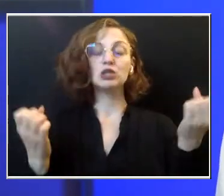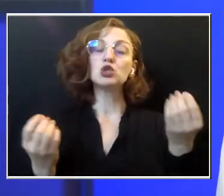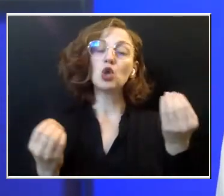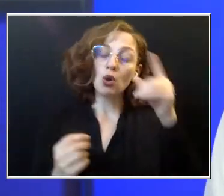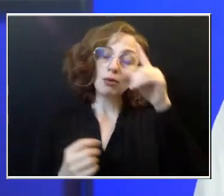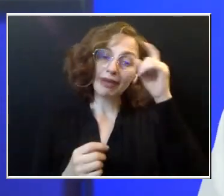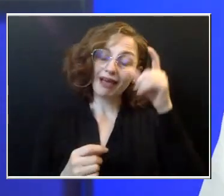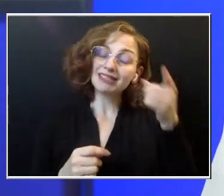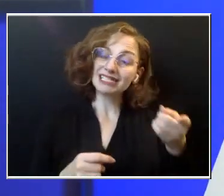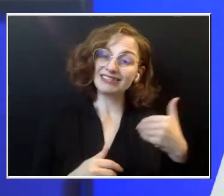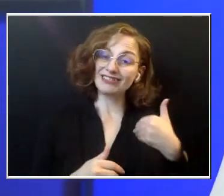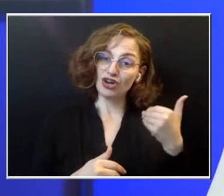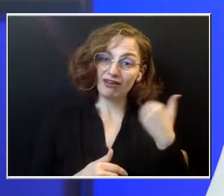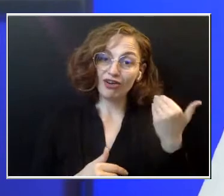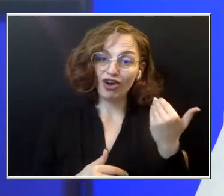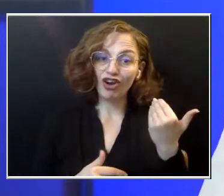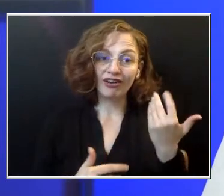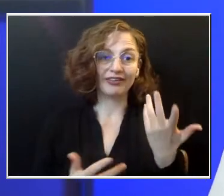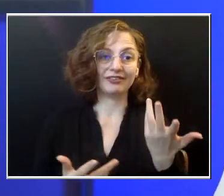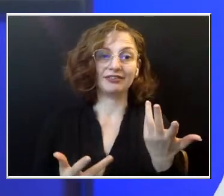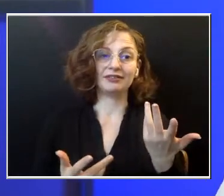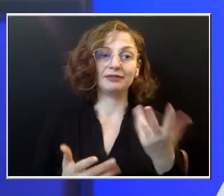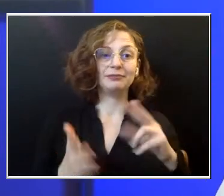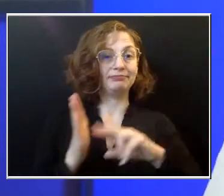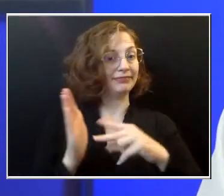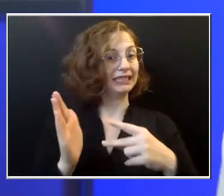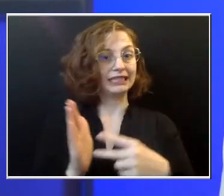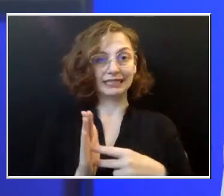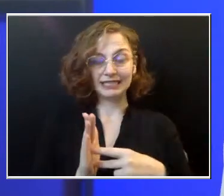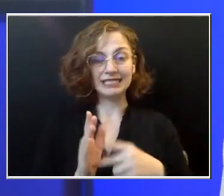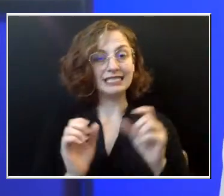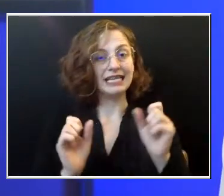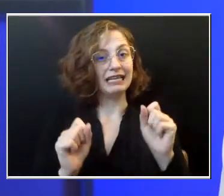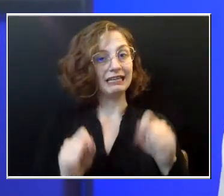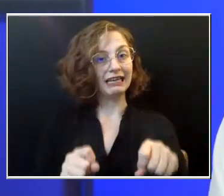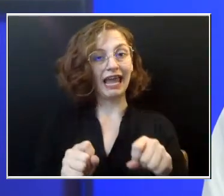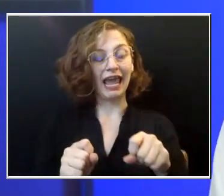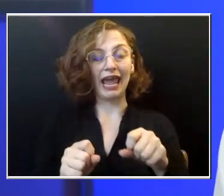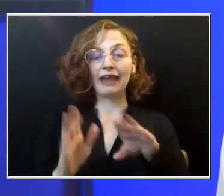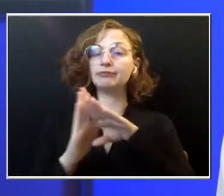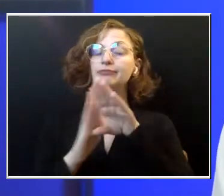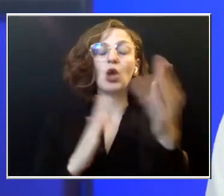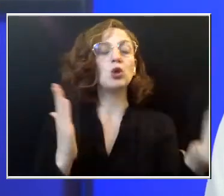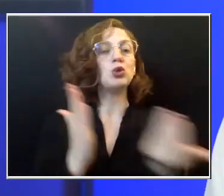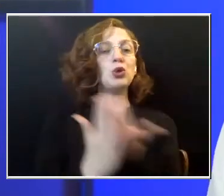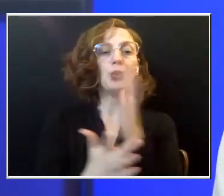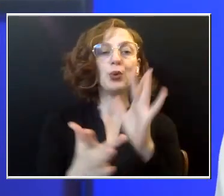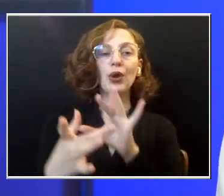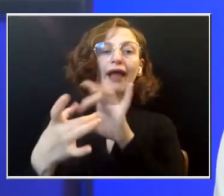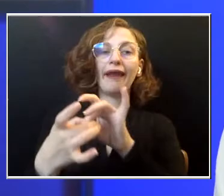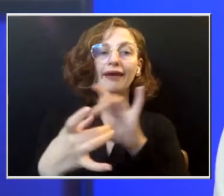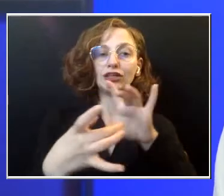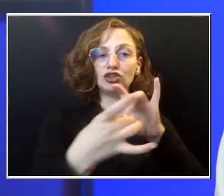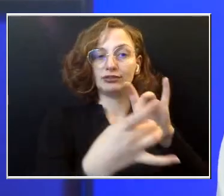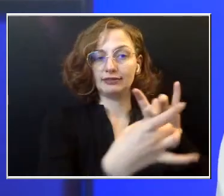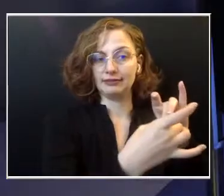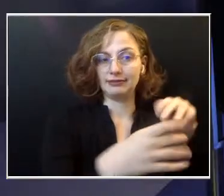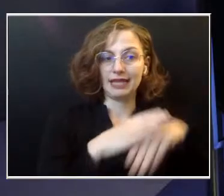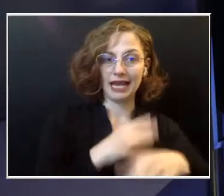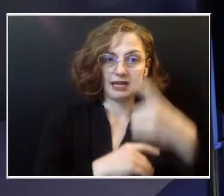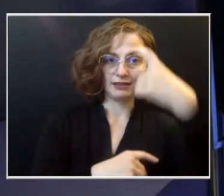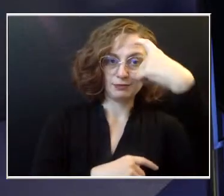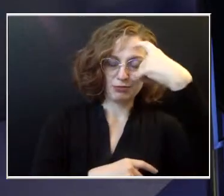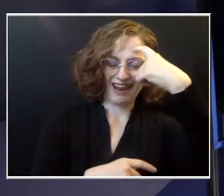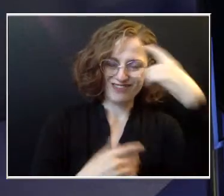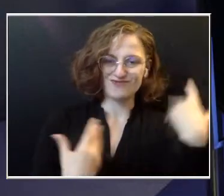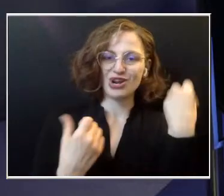alluding to, allows him to form new connections in his brain and recover in a much different route than an adult could. Which is what we see in